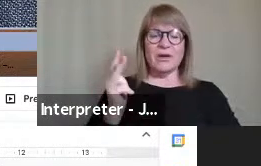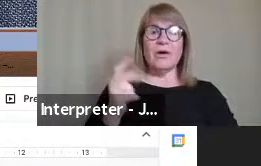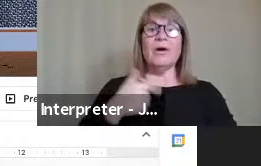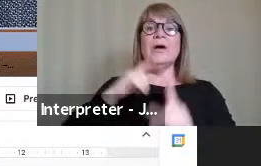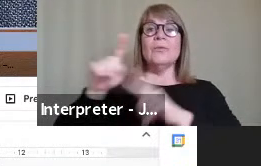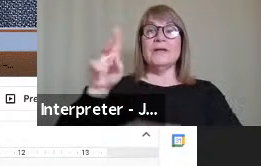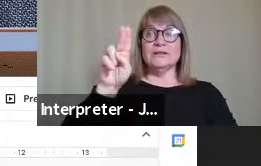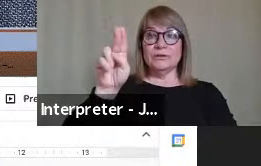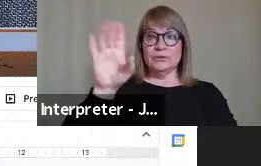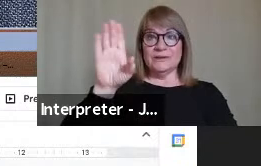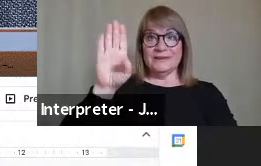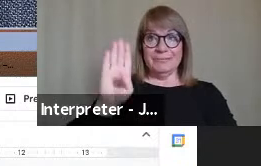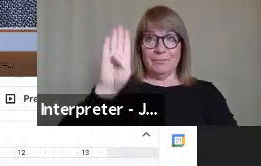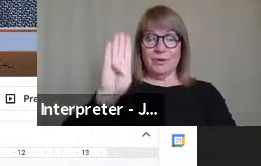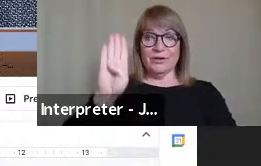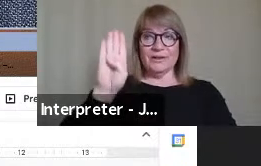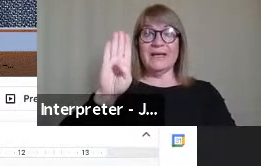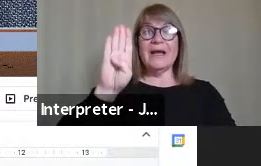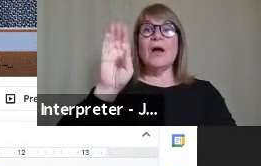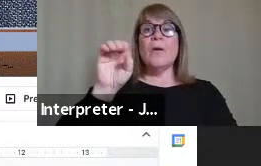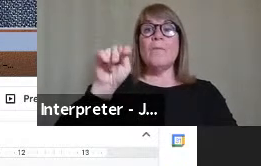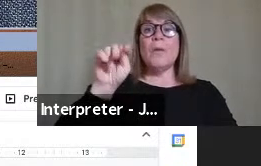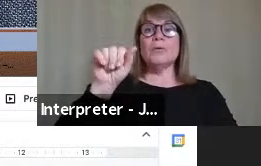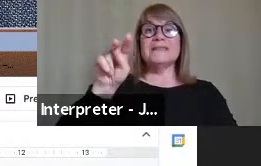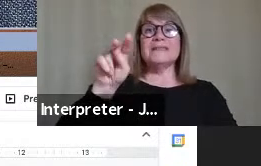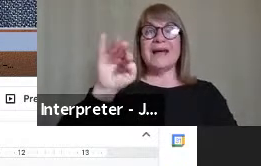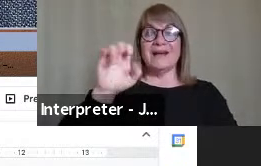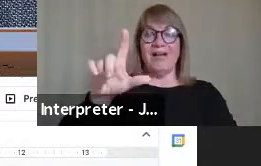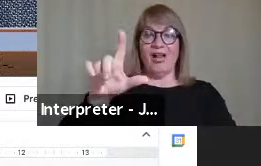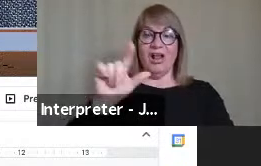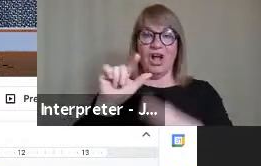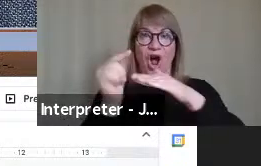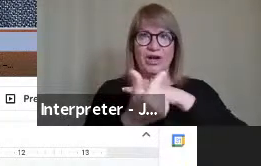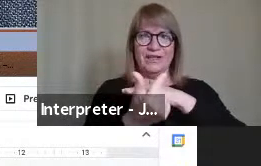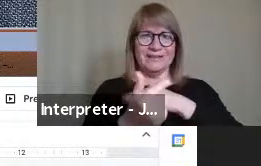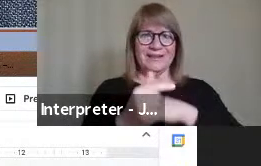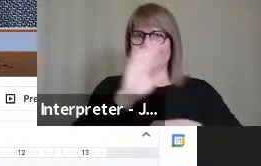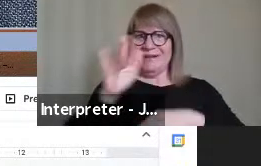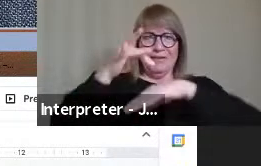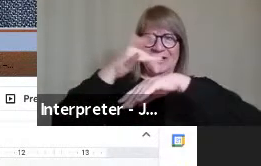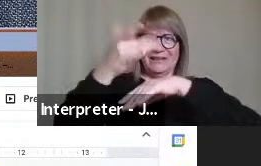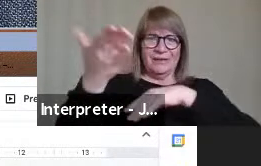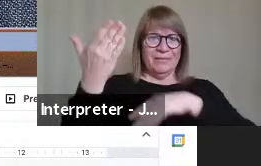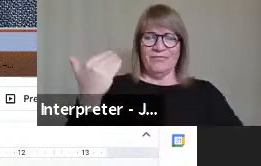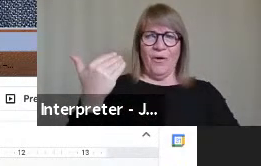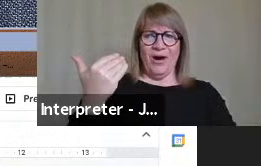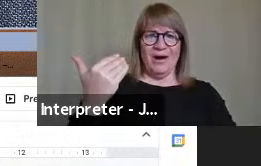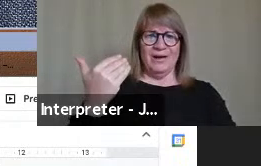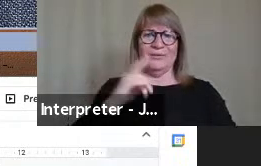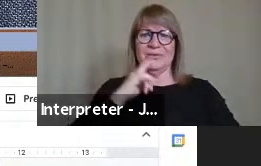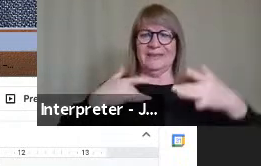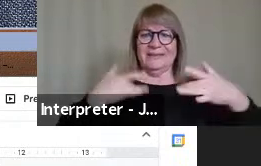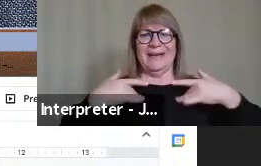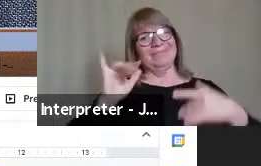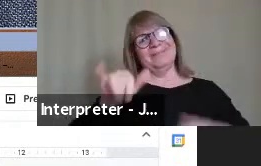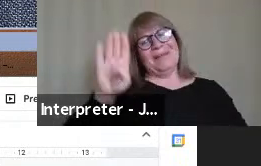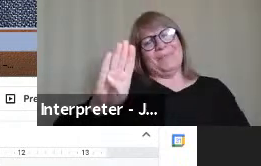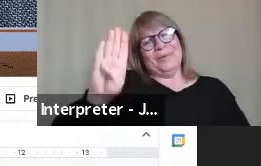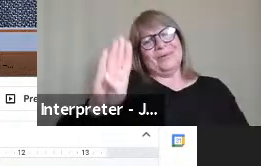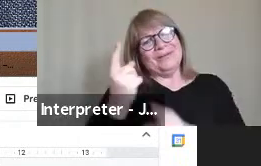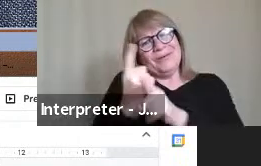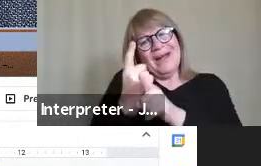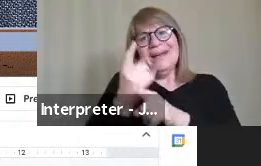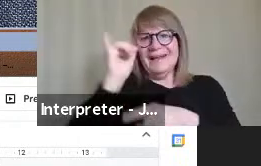berkeley botanical gardens we had never been there but we were really excited to go i mean it's berkeley right so it's the birthplace of disability rights